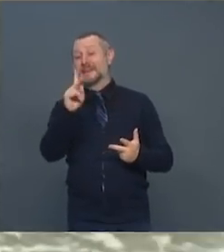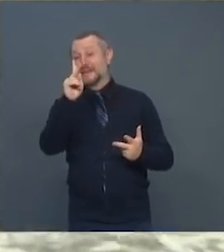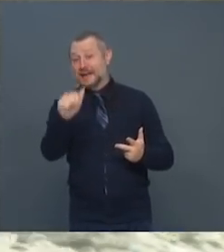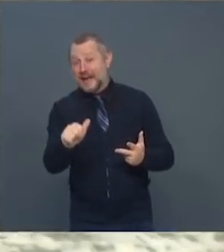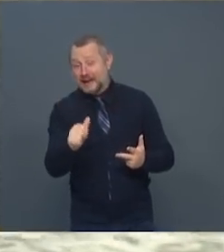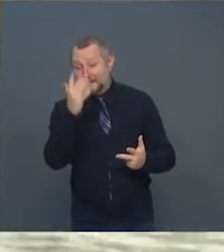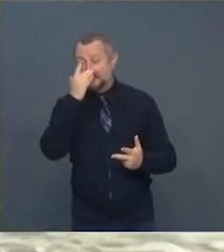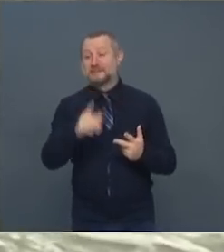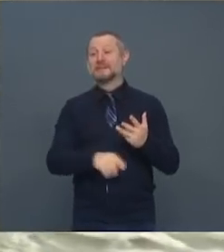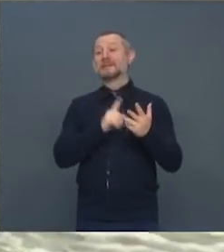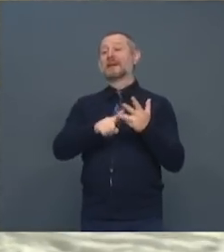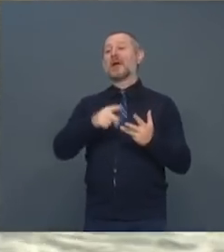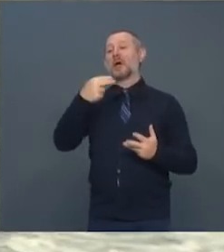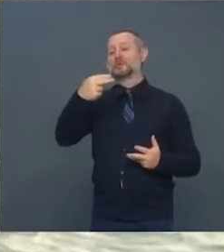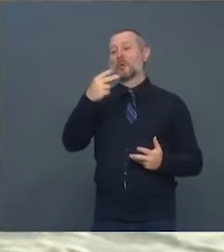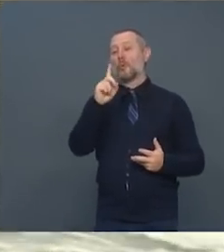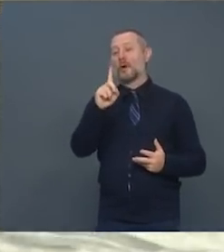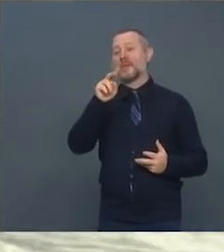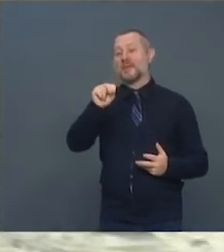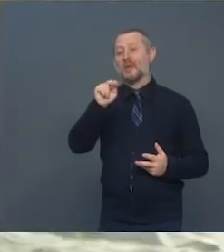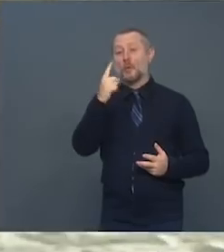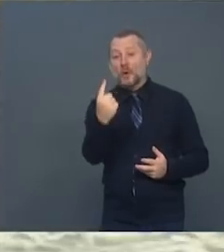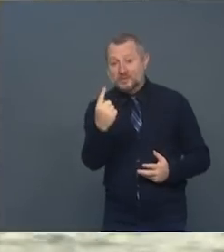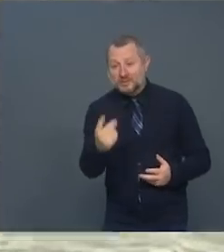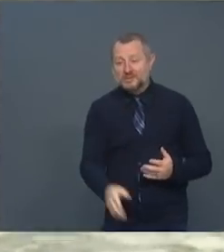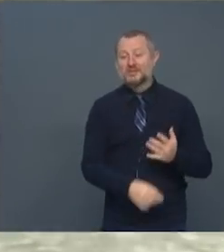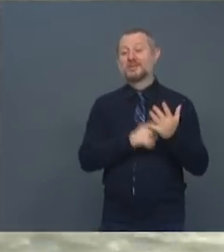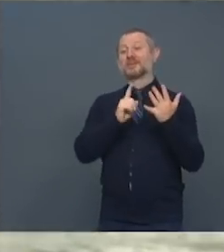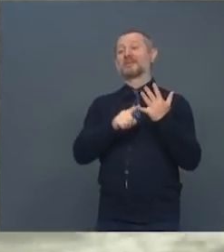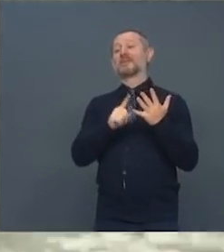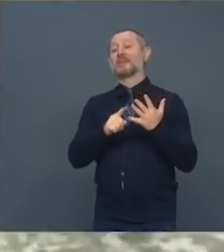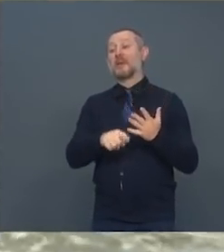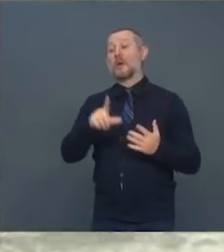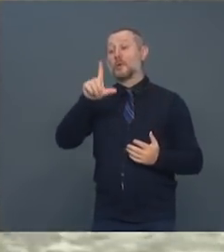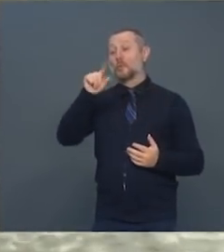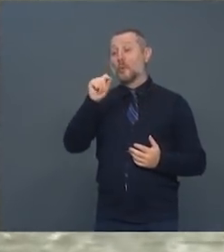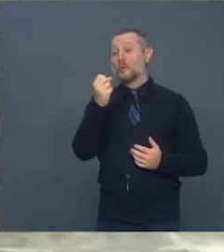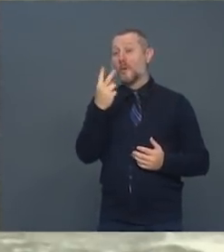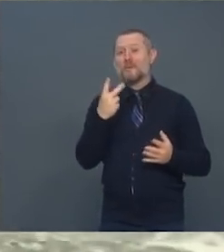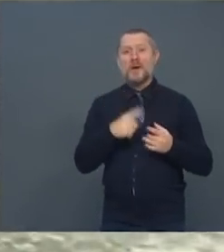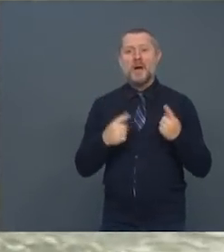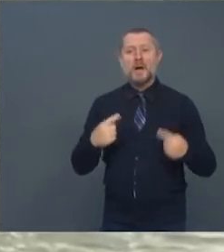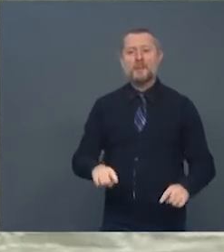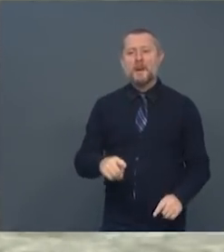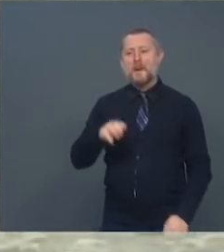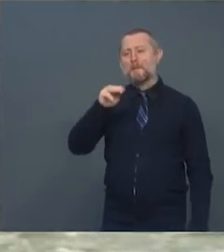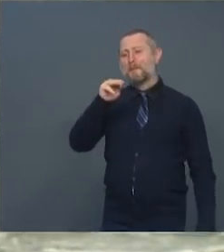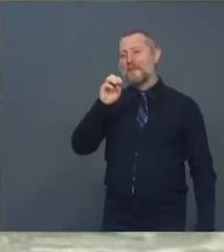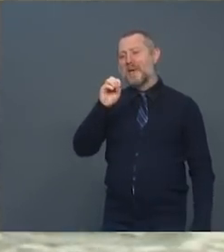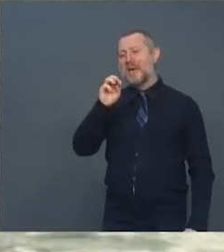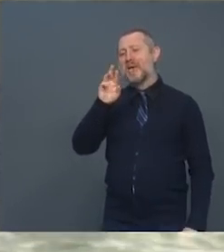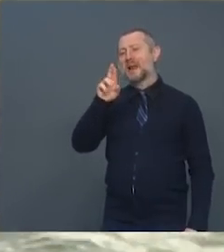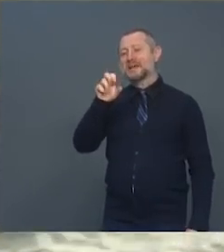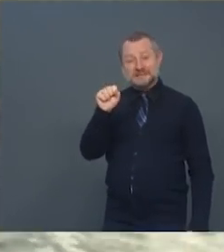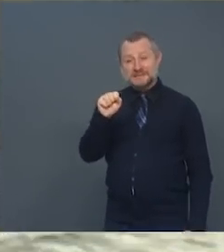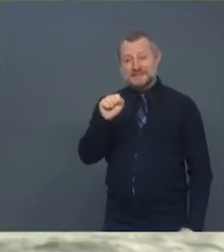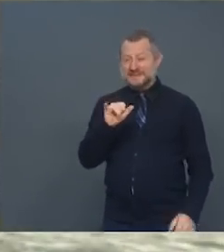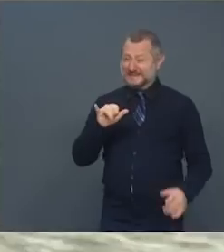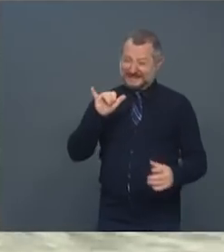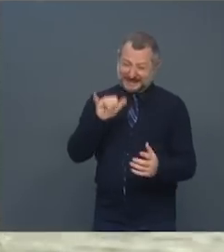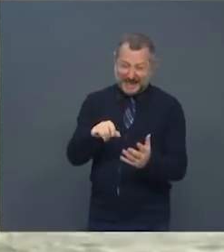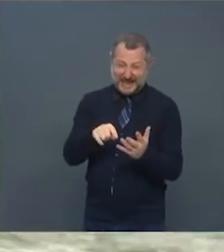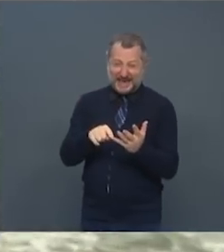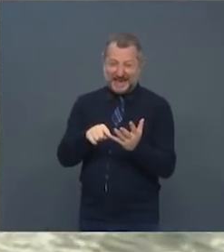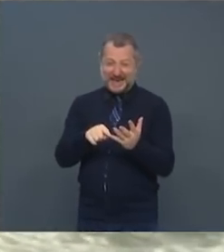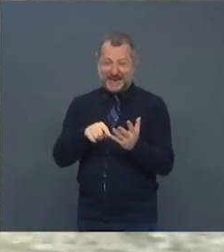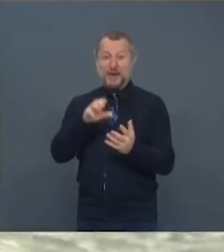dengue. We had MERS in 2012, a coronavirus that came from